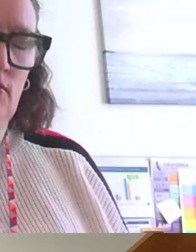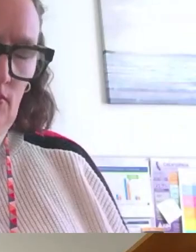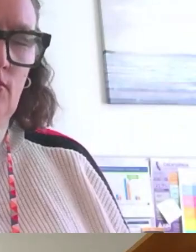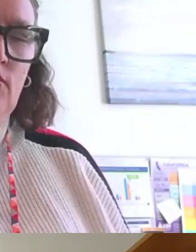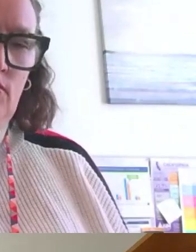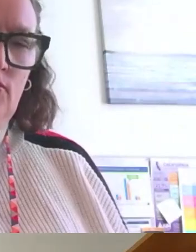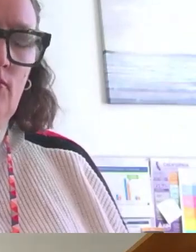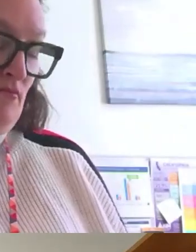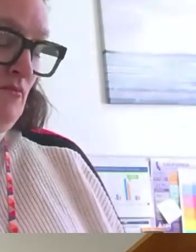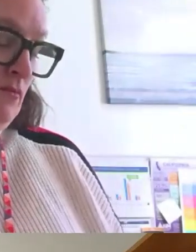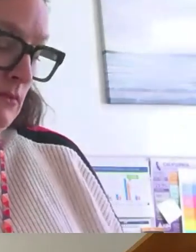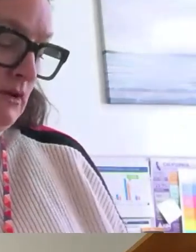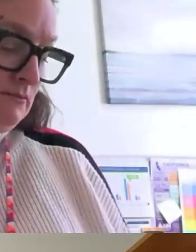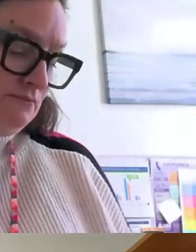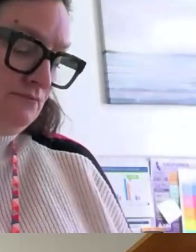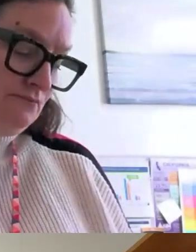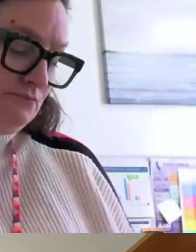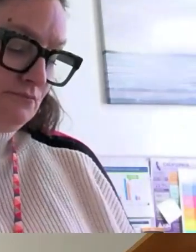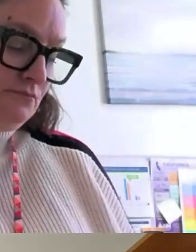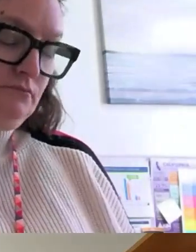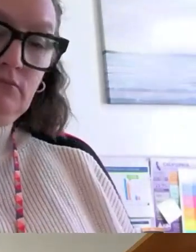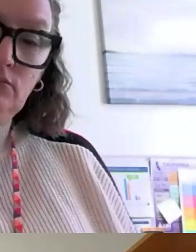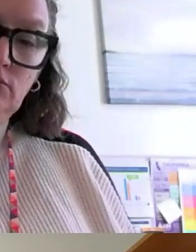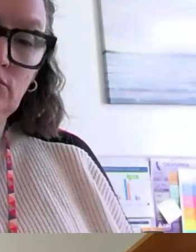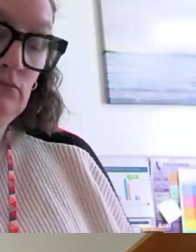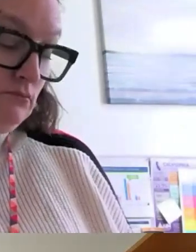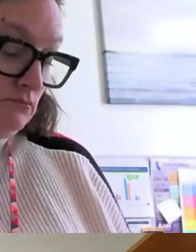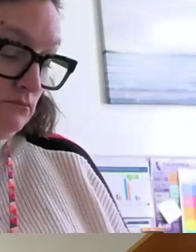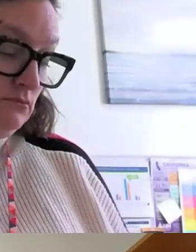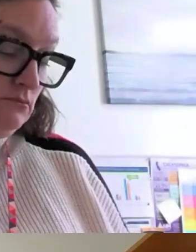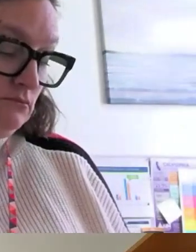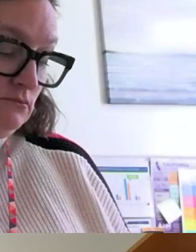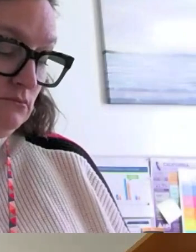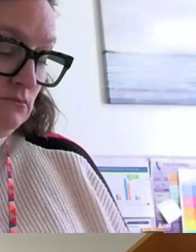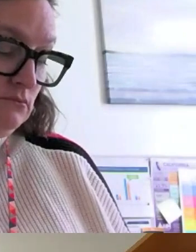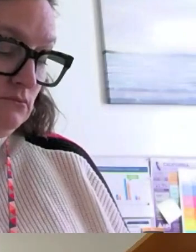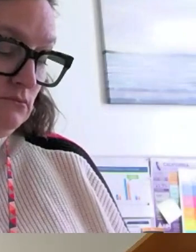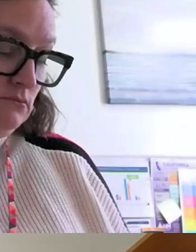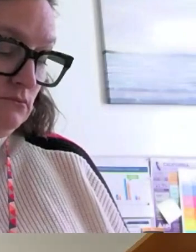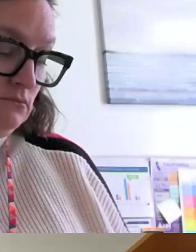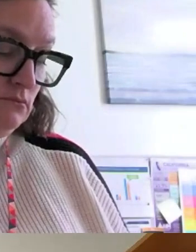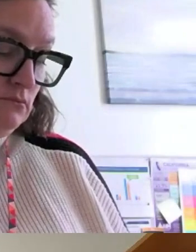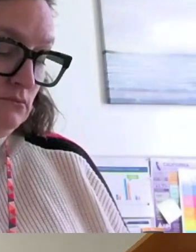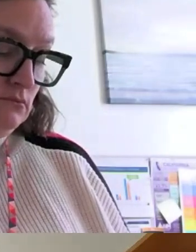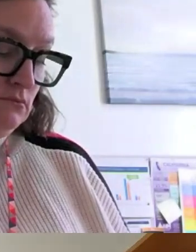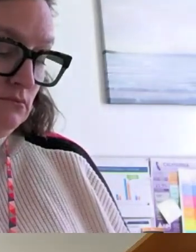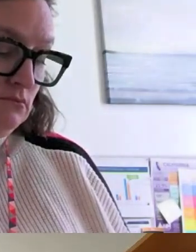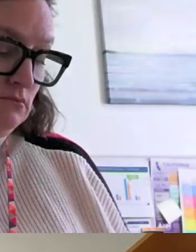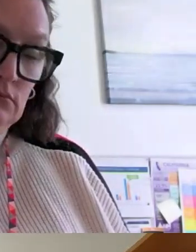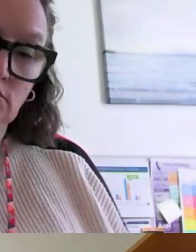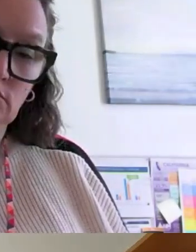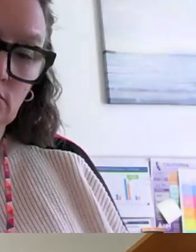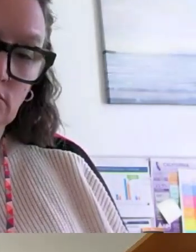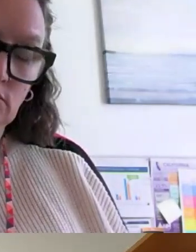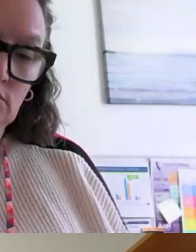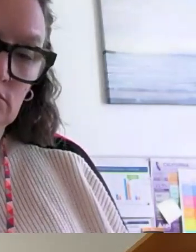model. Mm-hmm. And one thing I could imagine doing in the next year is to really explore